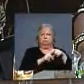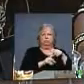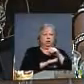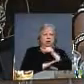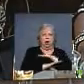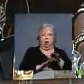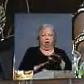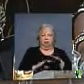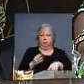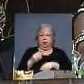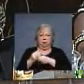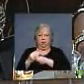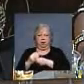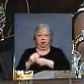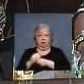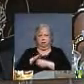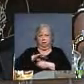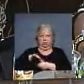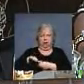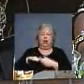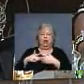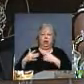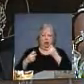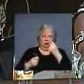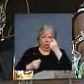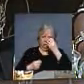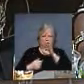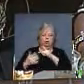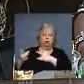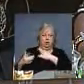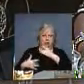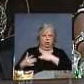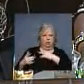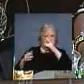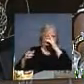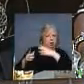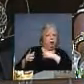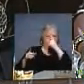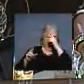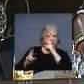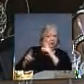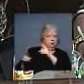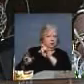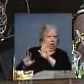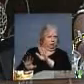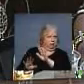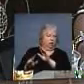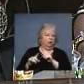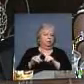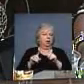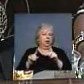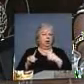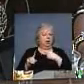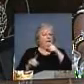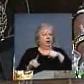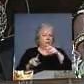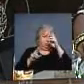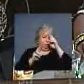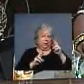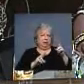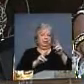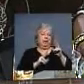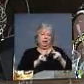the will of the board. I understand your concerns and I respect those. However, I have to respect